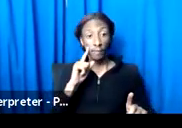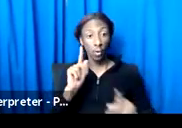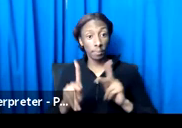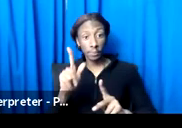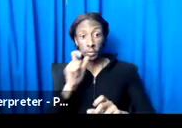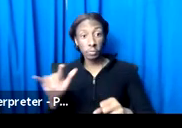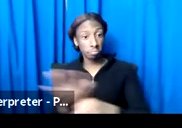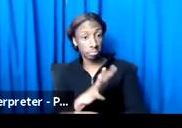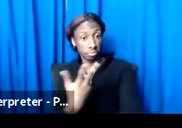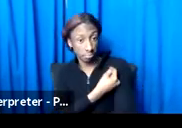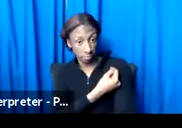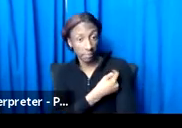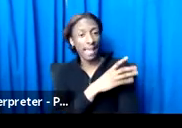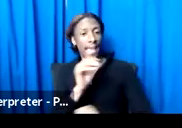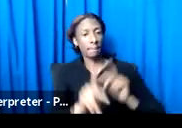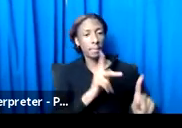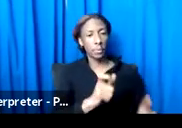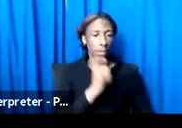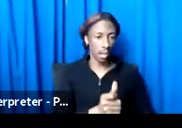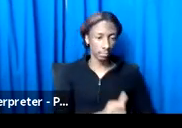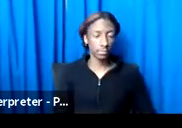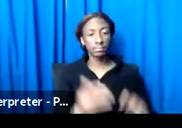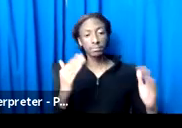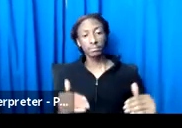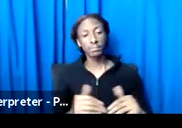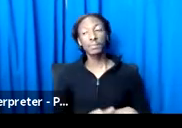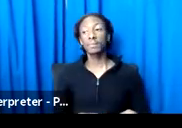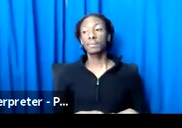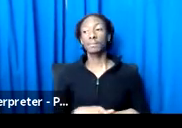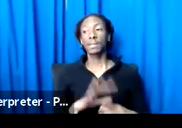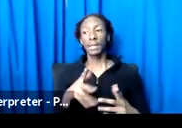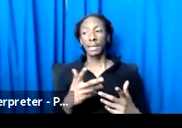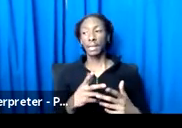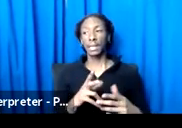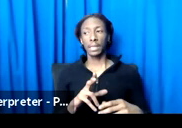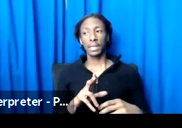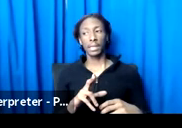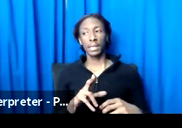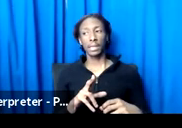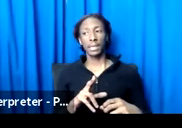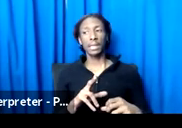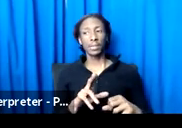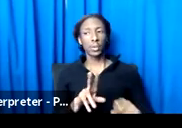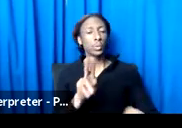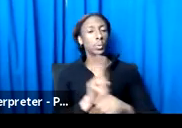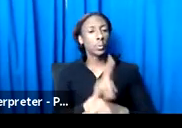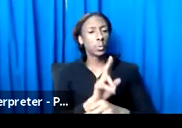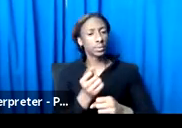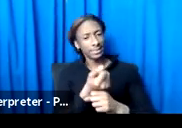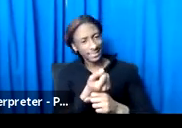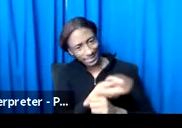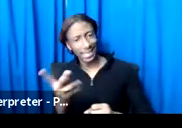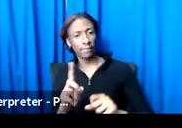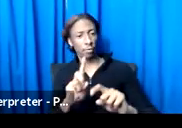who are not fully vaccinated. 3, the application of multiple prevention strategies to protect people who are not